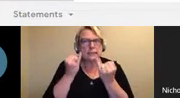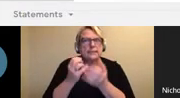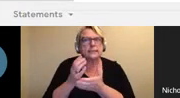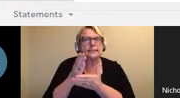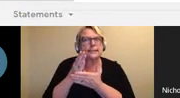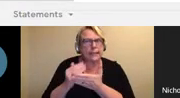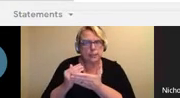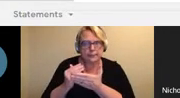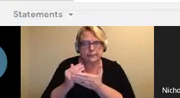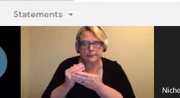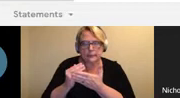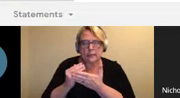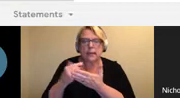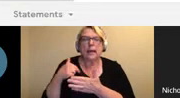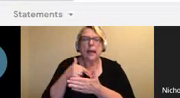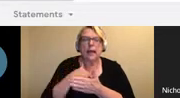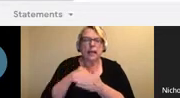at